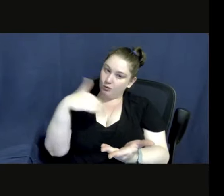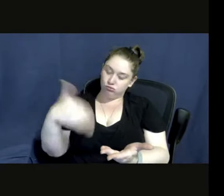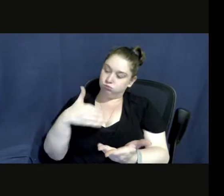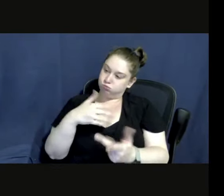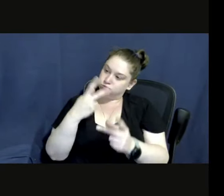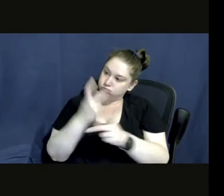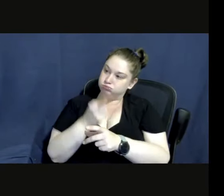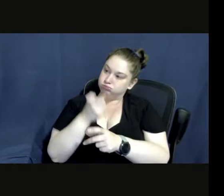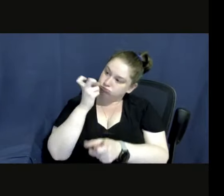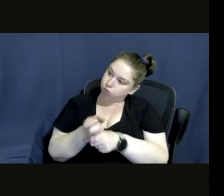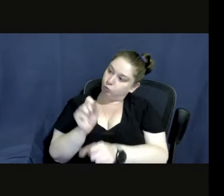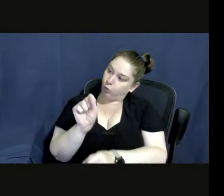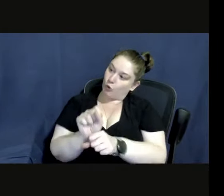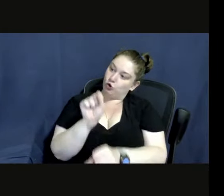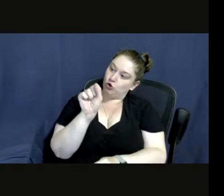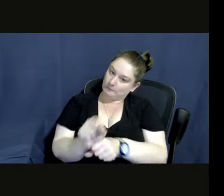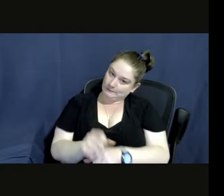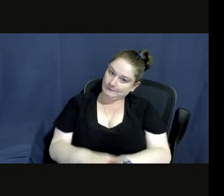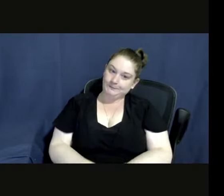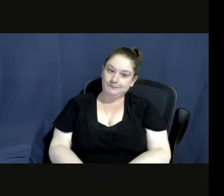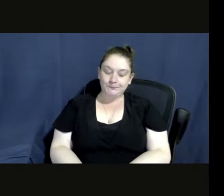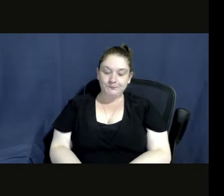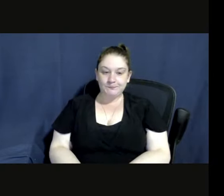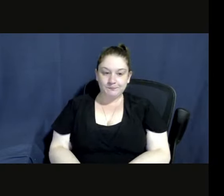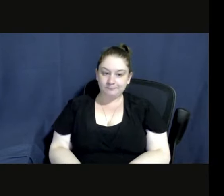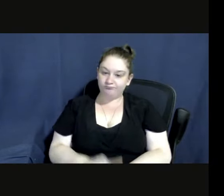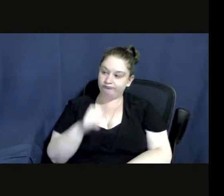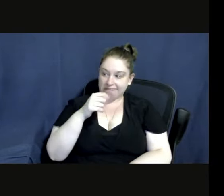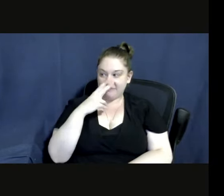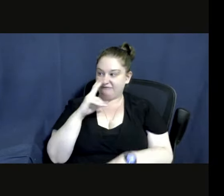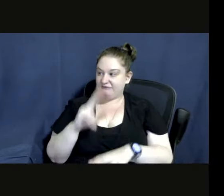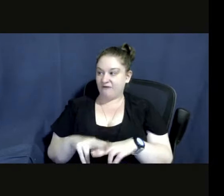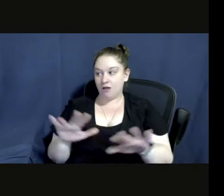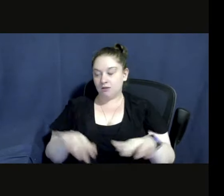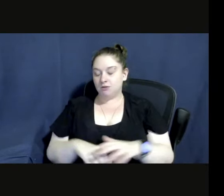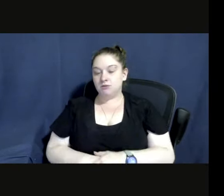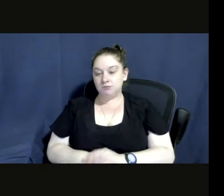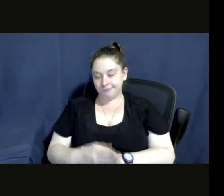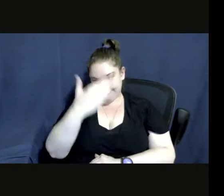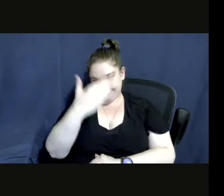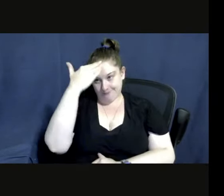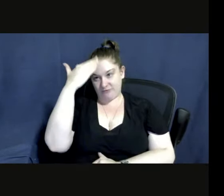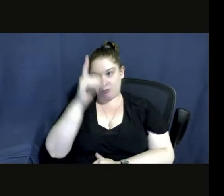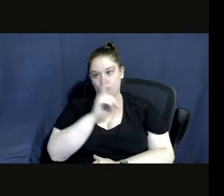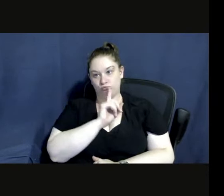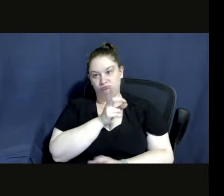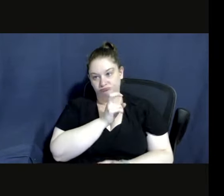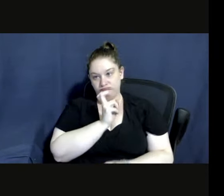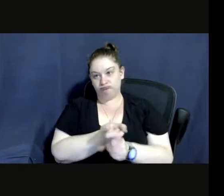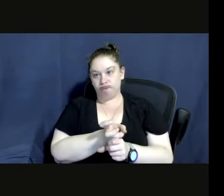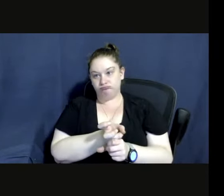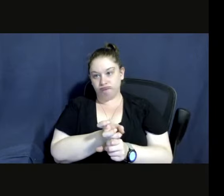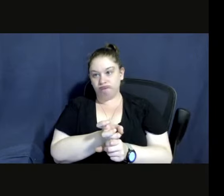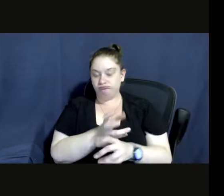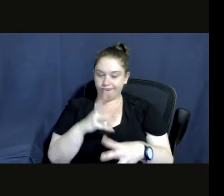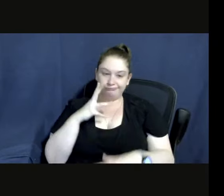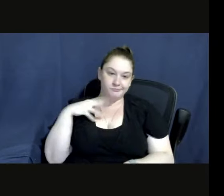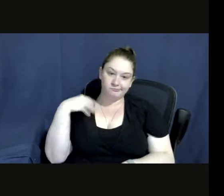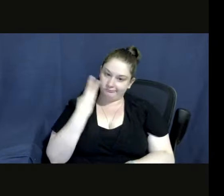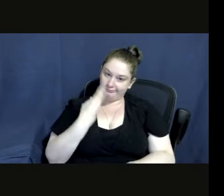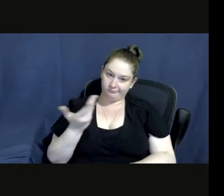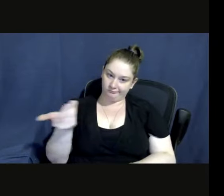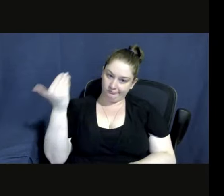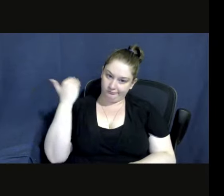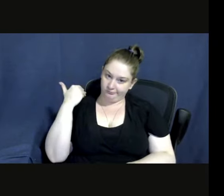painstaking, difficult, not fun work. I mean, I know that this was grueling. I mean, I've done this work before. It's